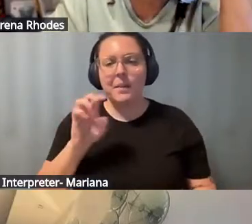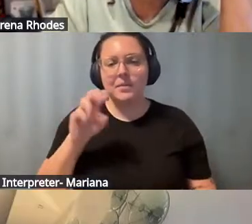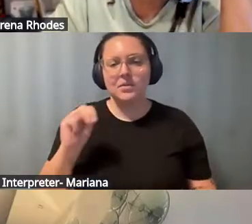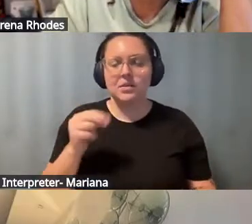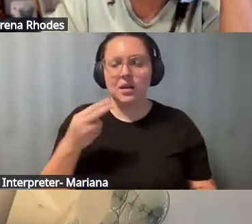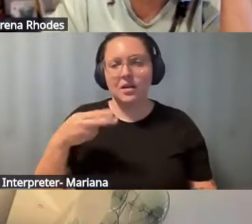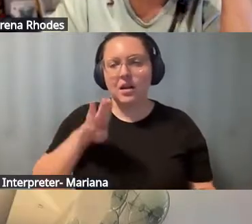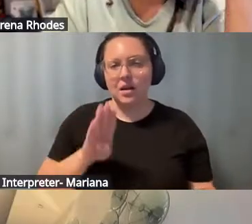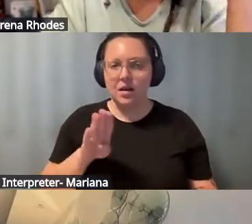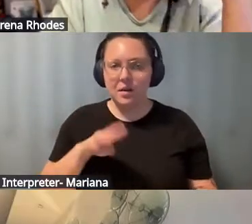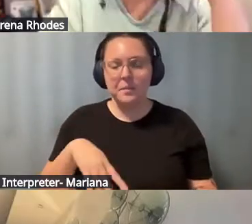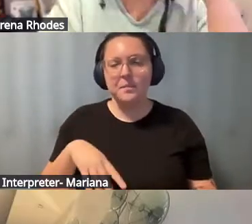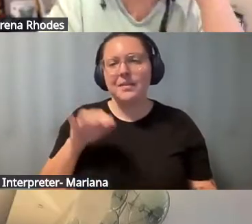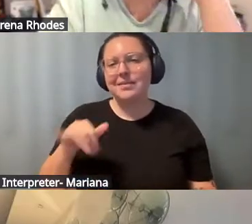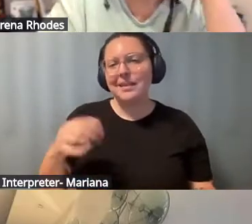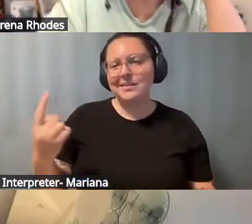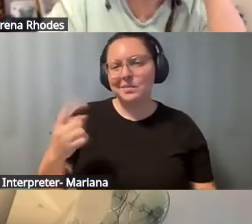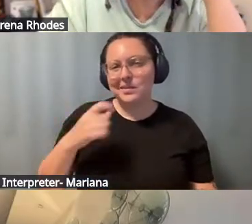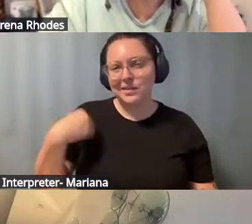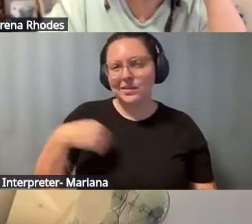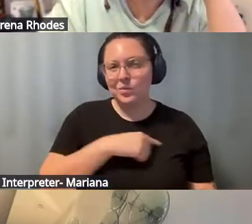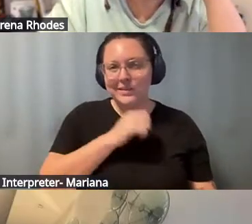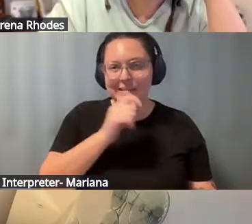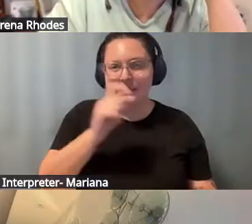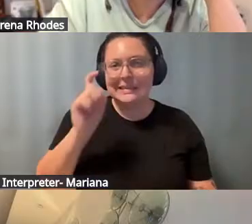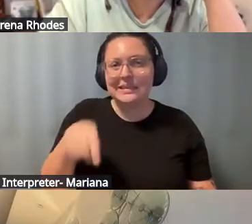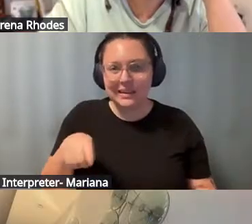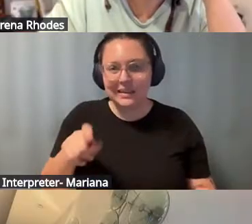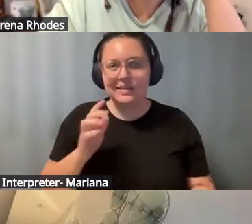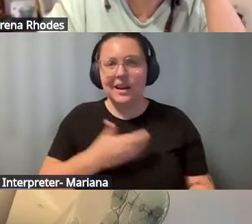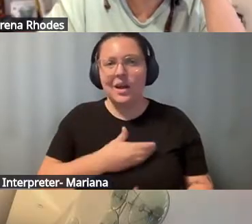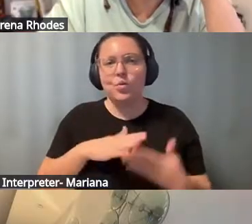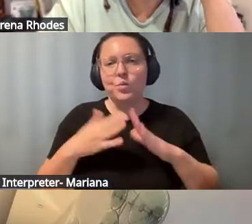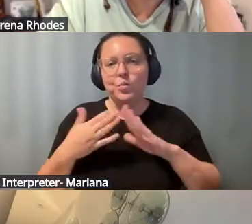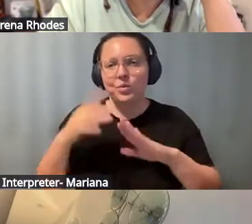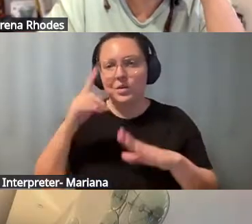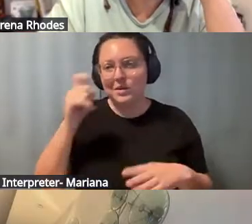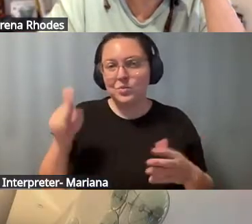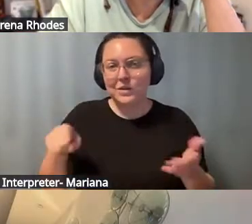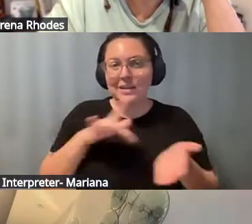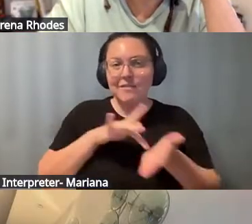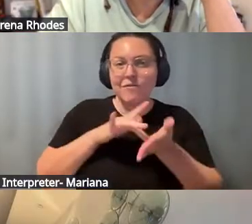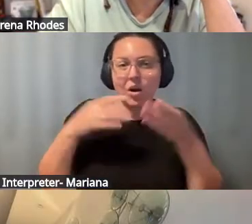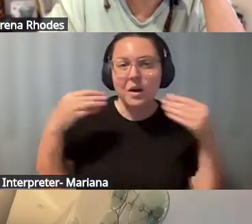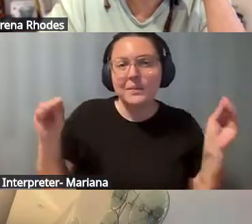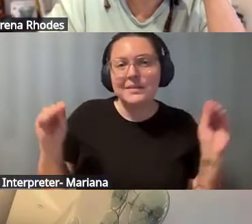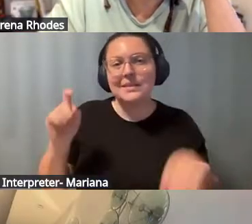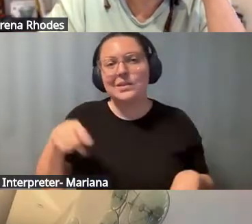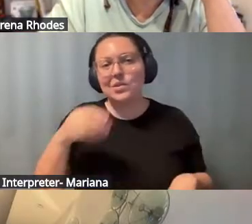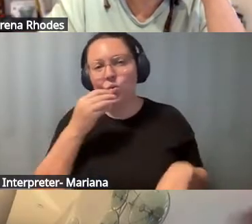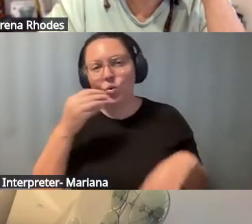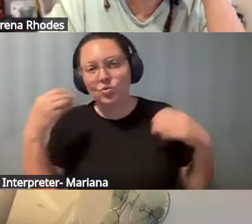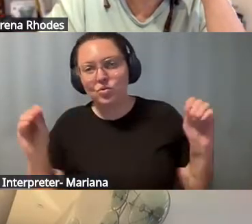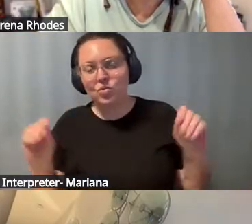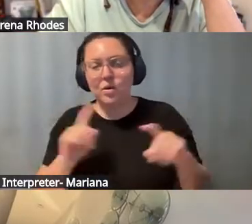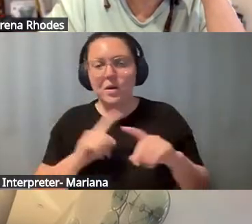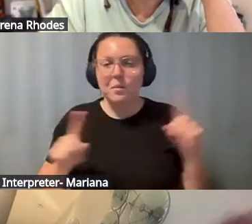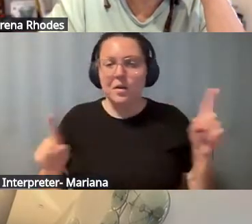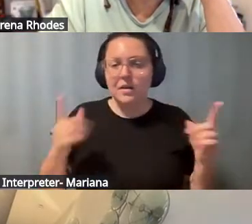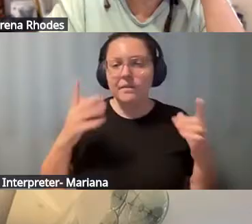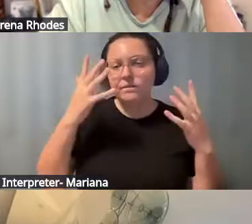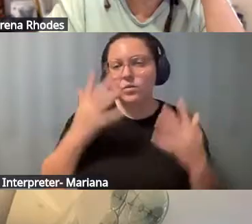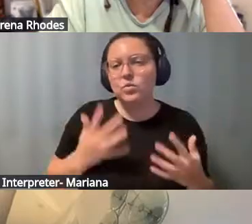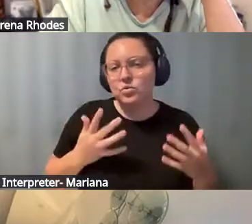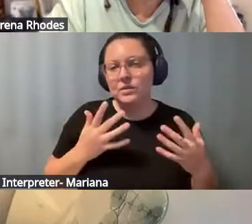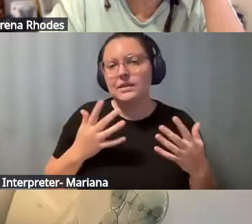which is something that we did not need in our community because we need a pharmacy, we need a grocery store. But I mean, unfortunately,